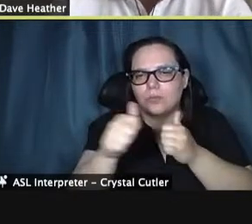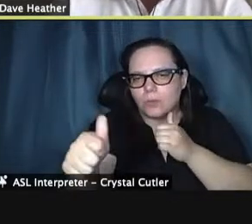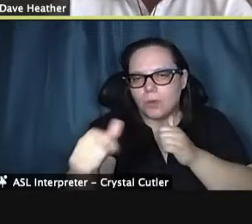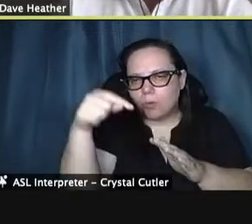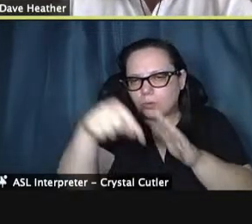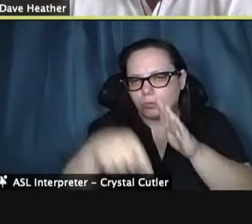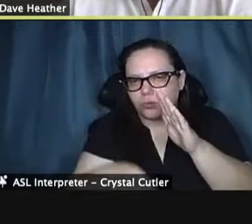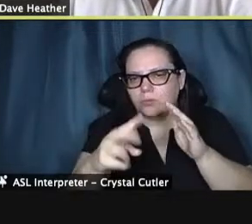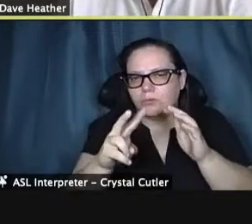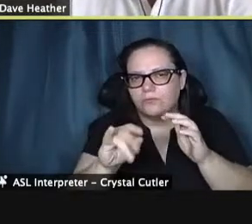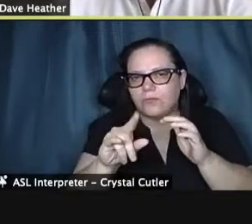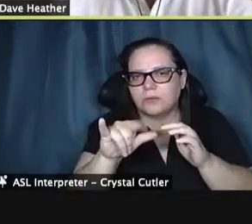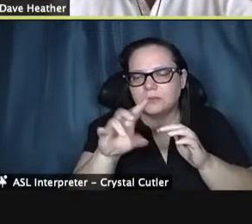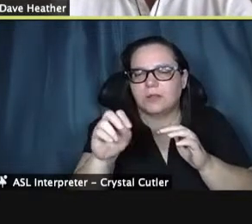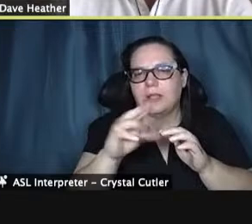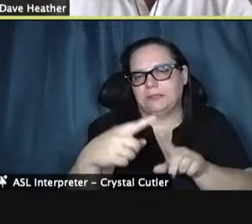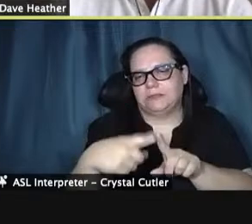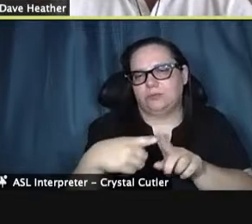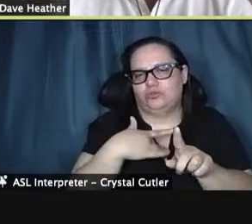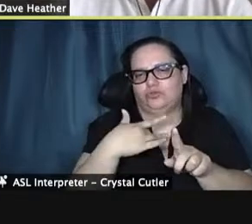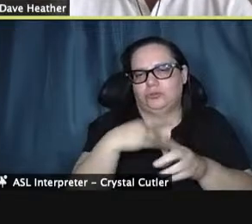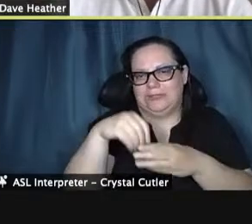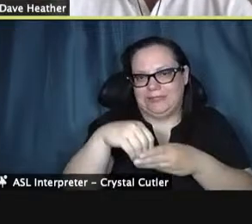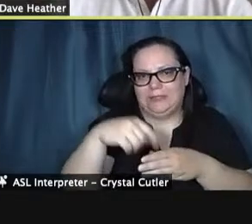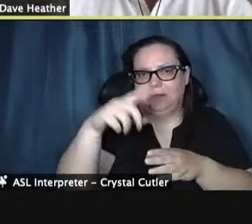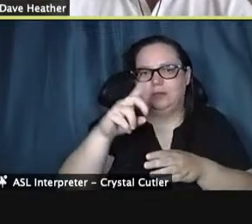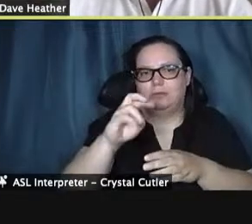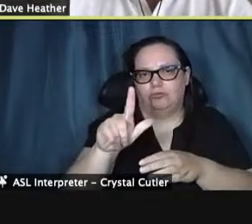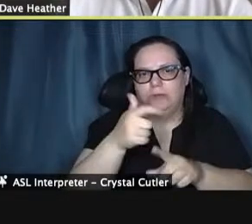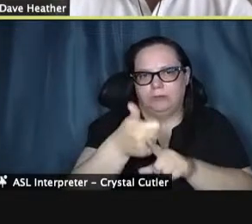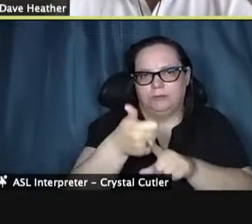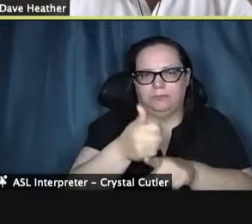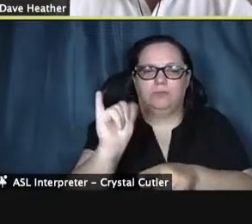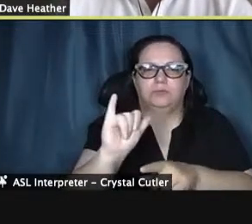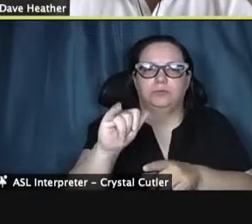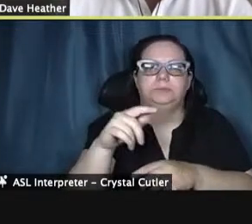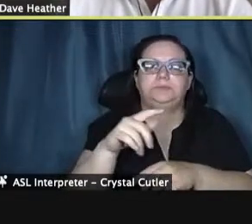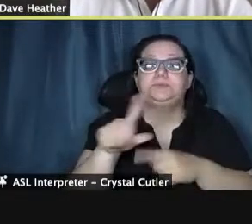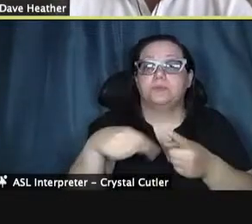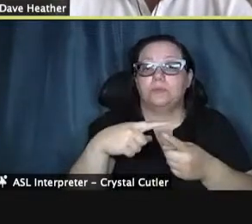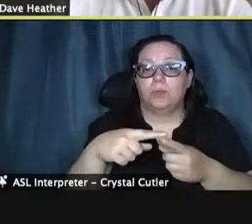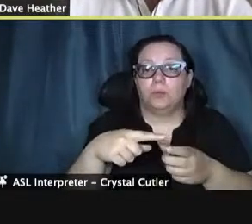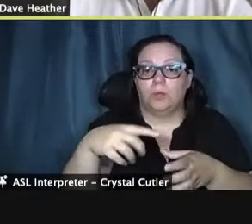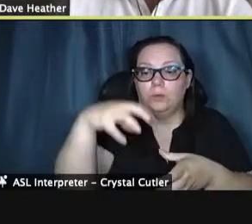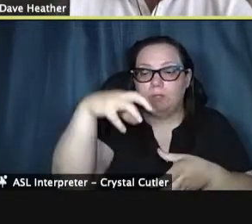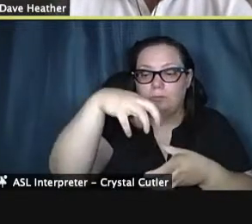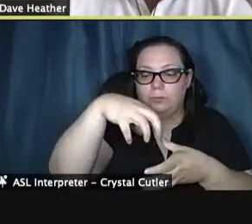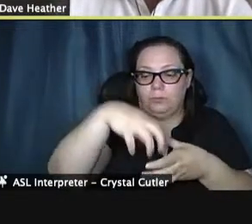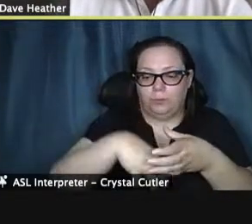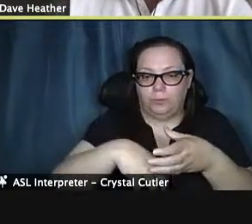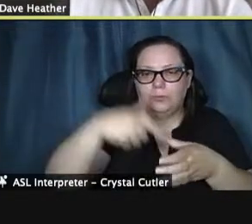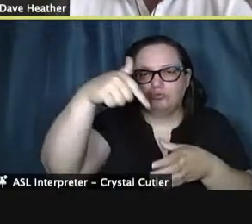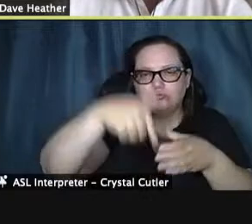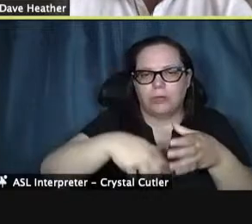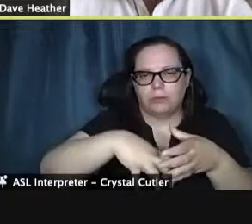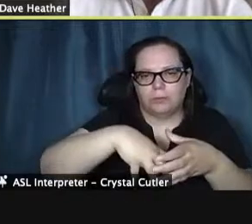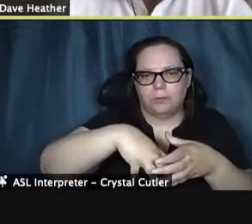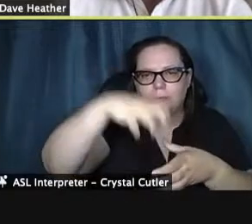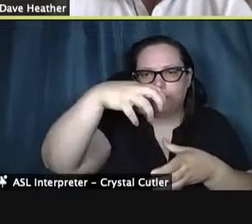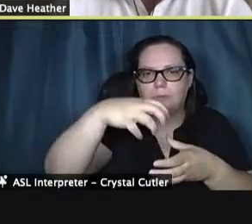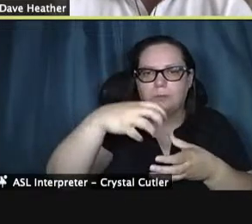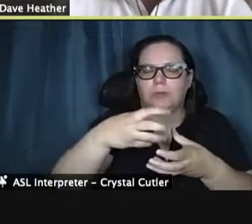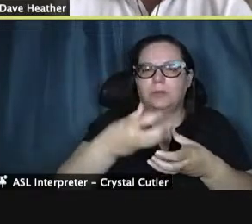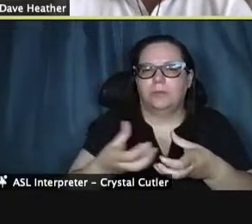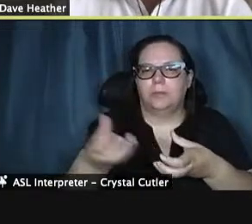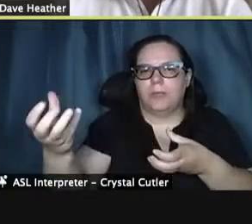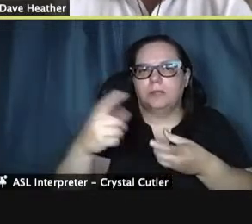well. Once we've extracted the sample, it gets passed on to the Prosper laboratory, which is the development of which